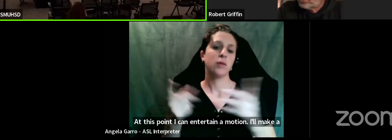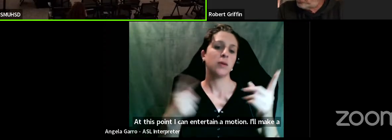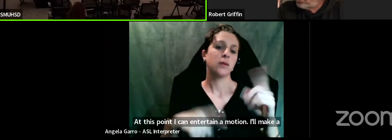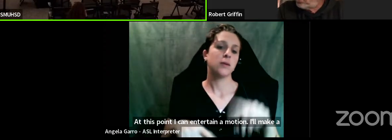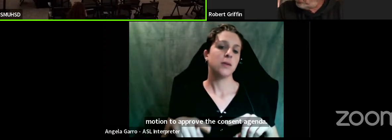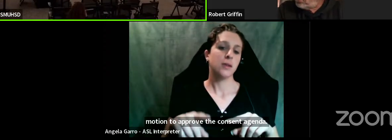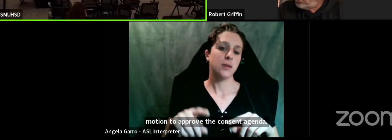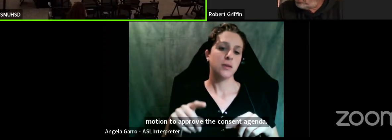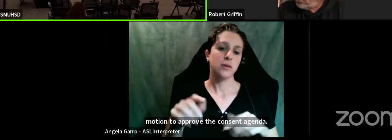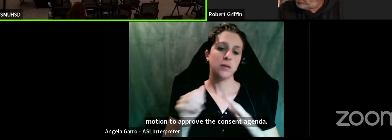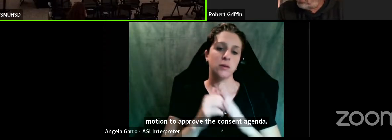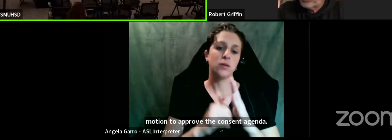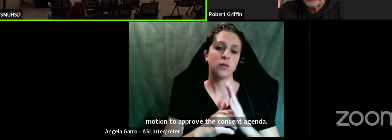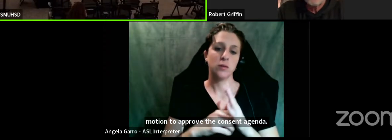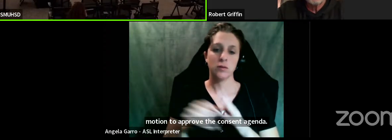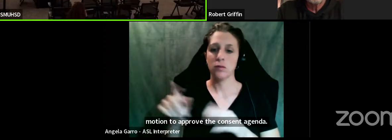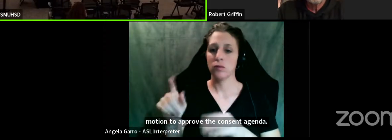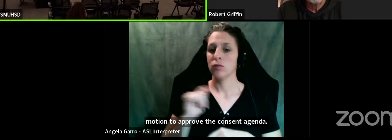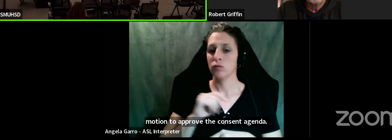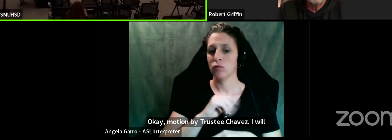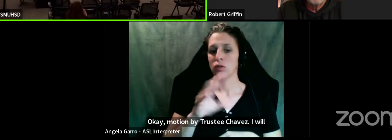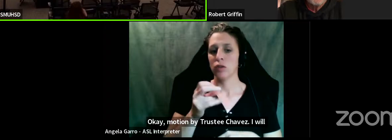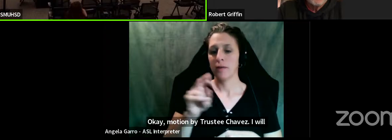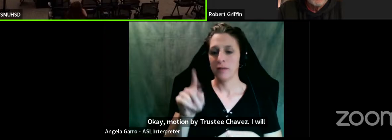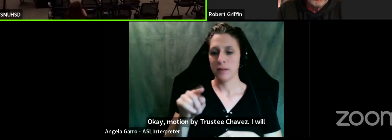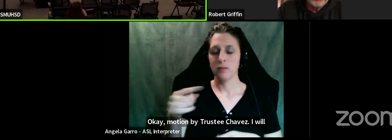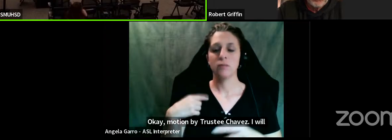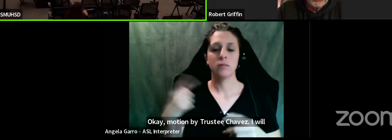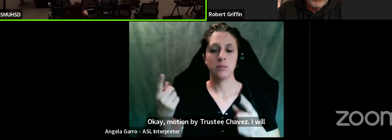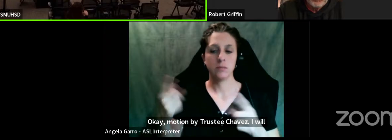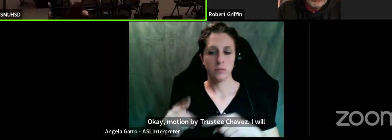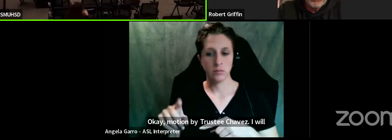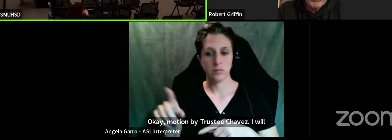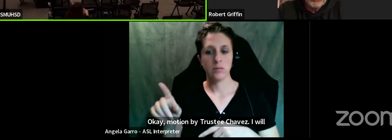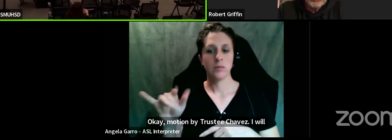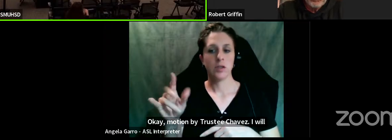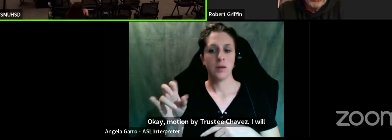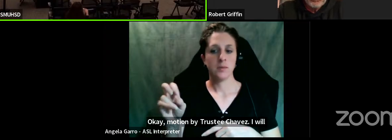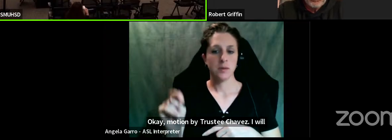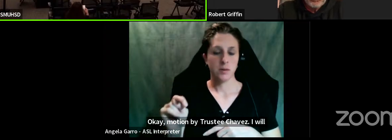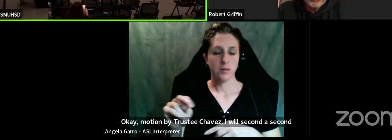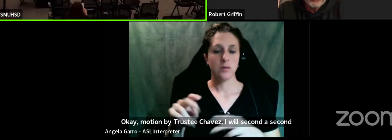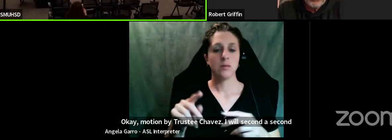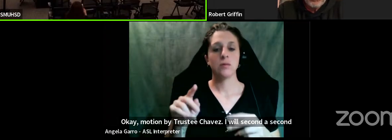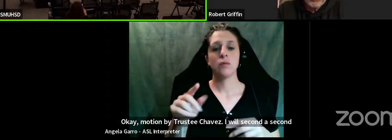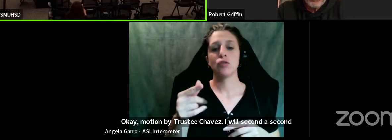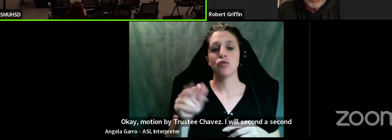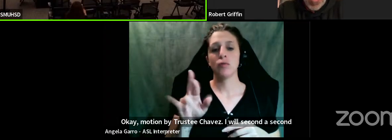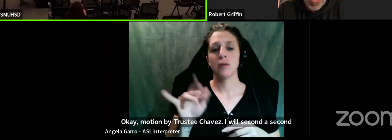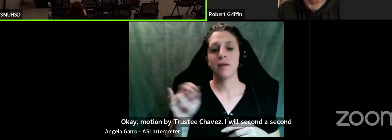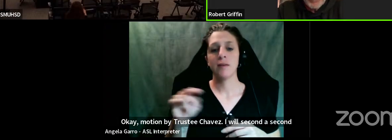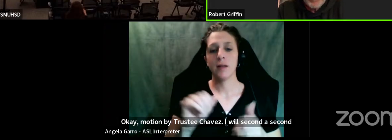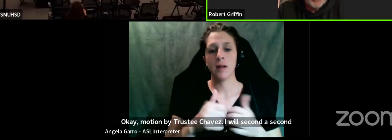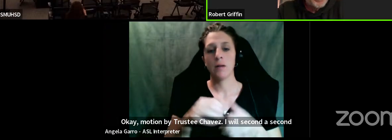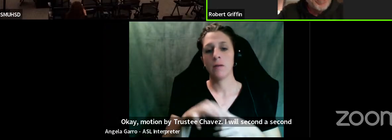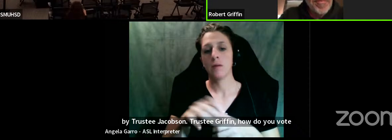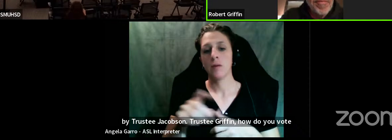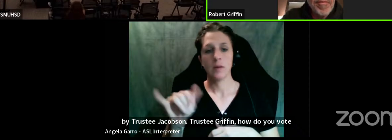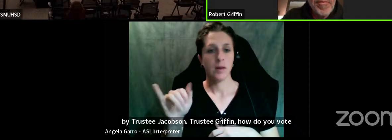trustee Chavez, I will second. a second by trustee Jacobson. Trustee Griffin, how do you vote?